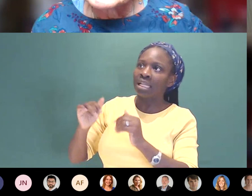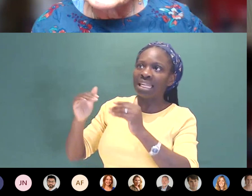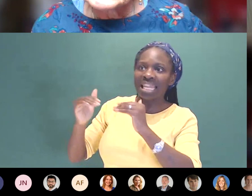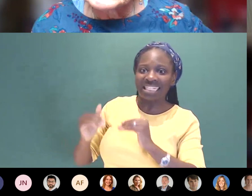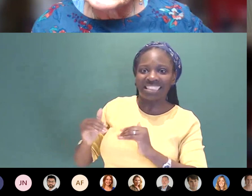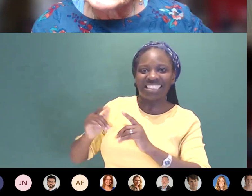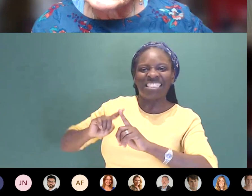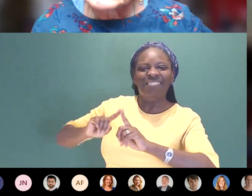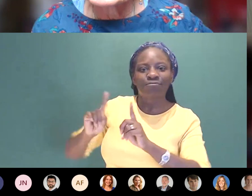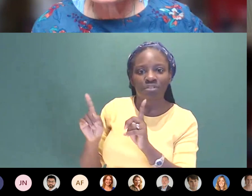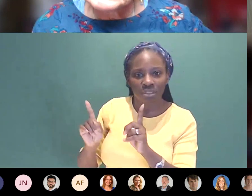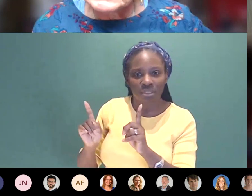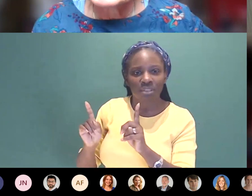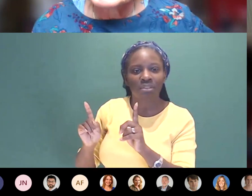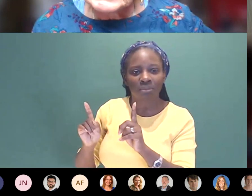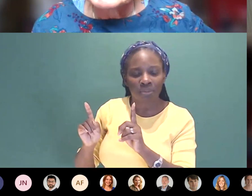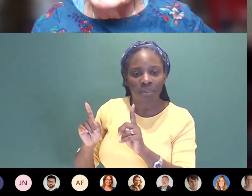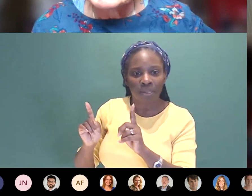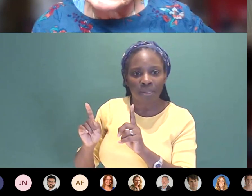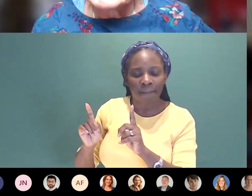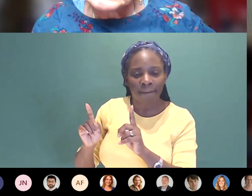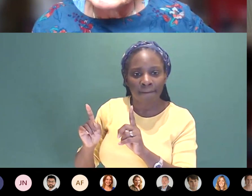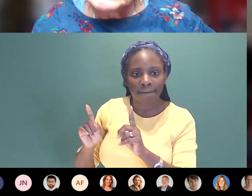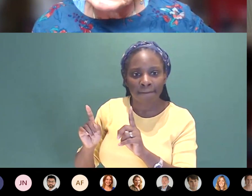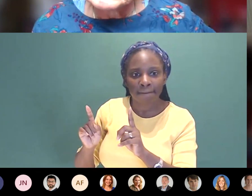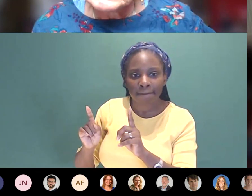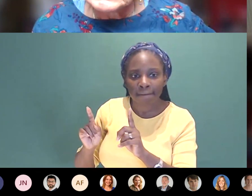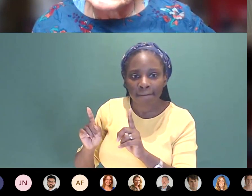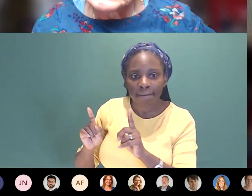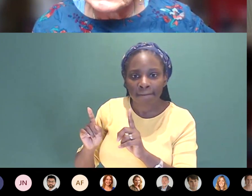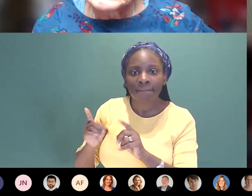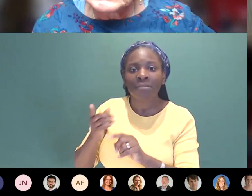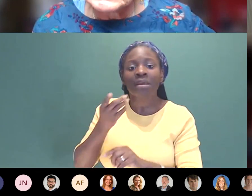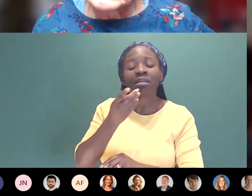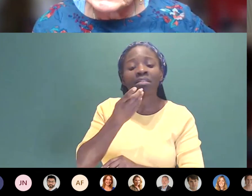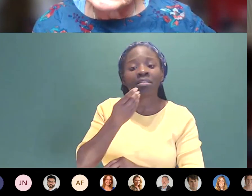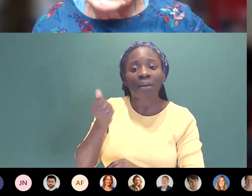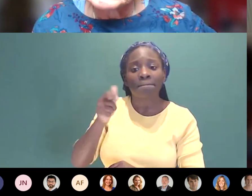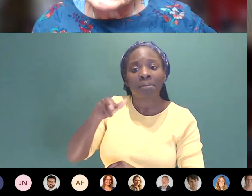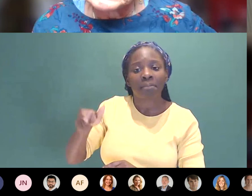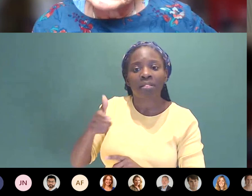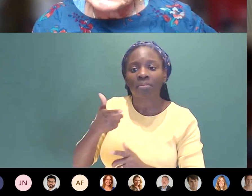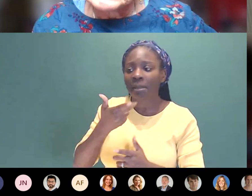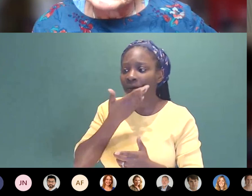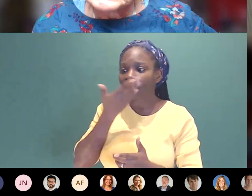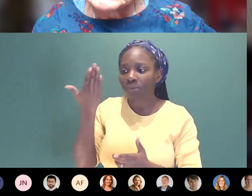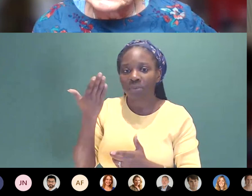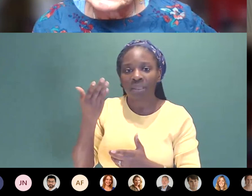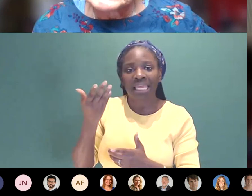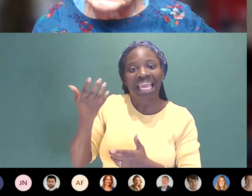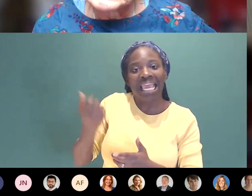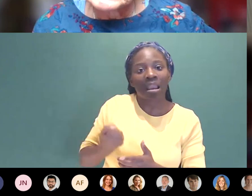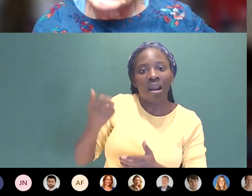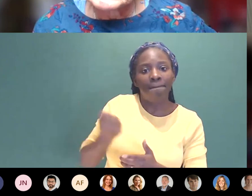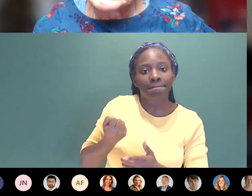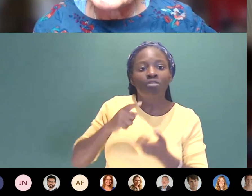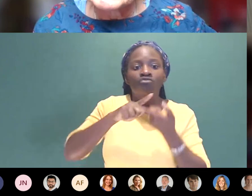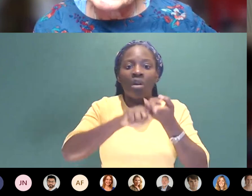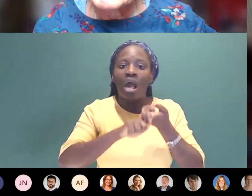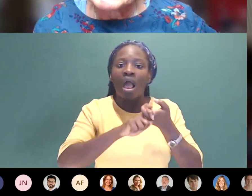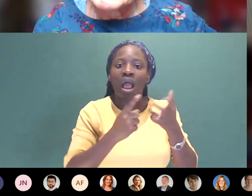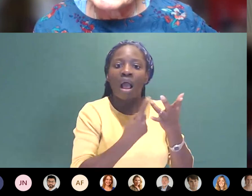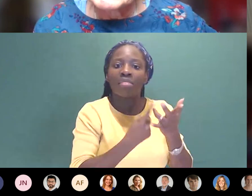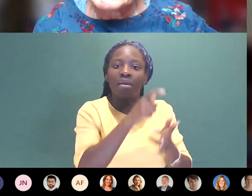stigma fades away slowly. But if those who don't have that income are relying on other people,